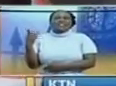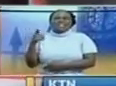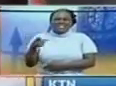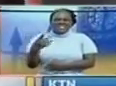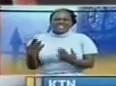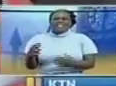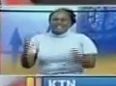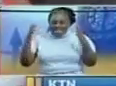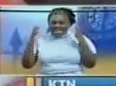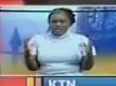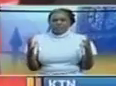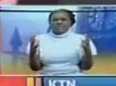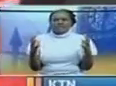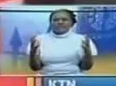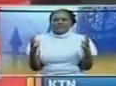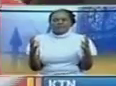huge.